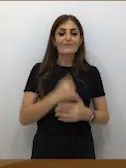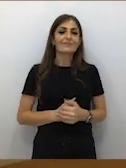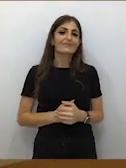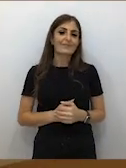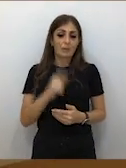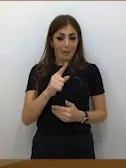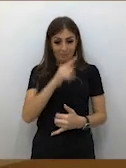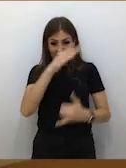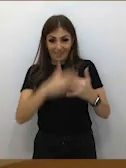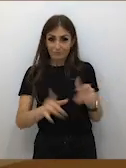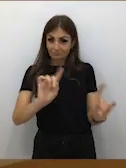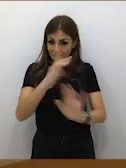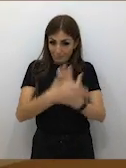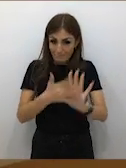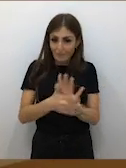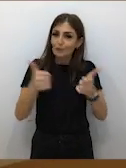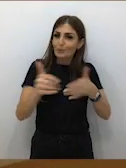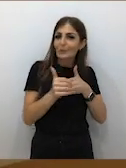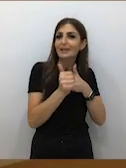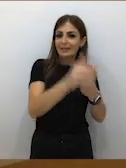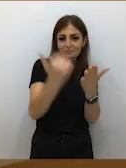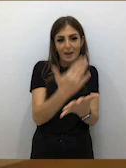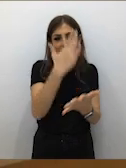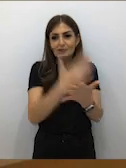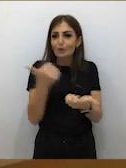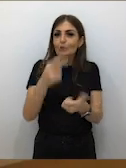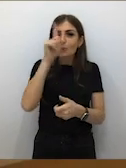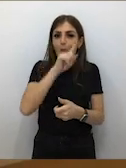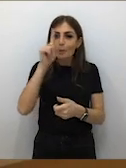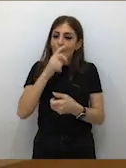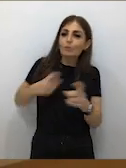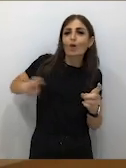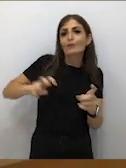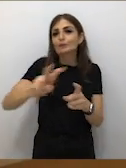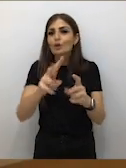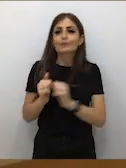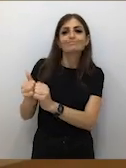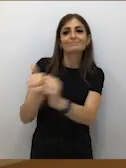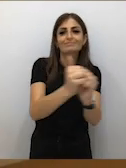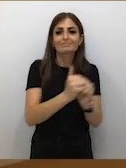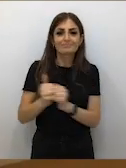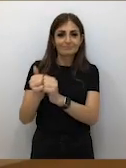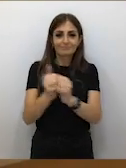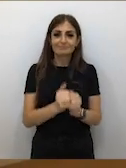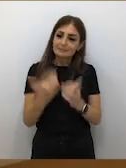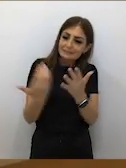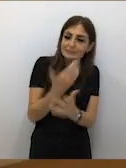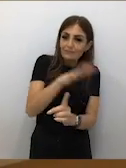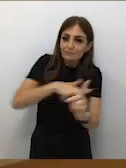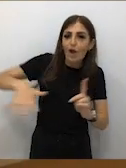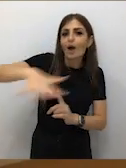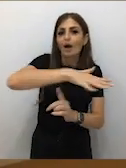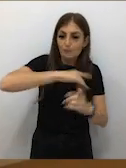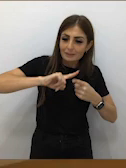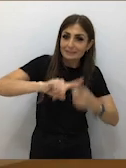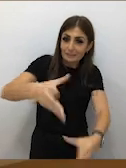staff. But the uniting factor in all of this is that good leaders ensure that they bring people on the journey with them and they foster